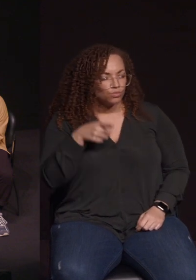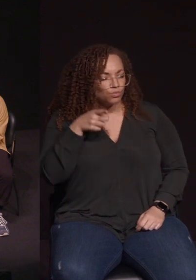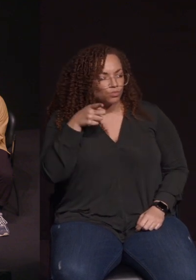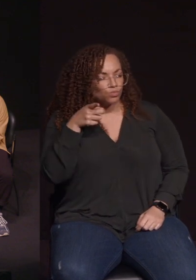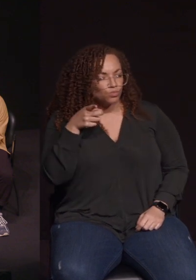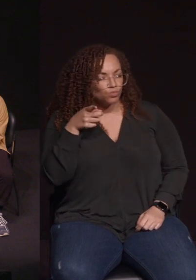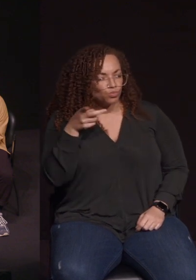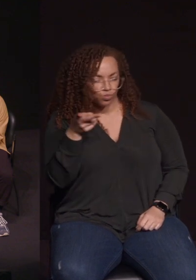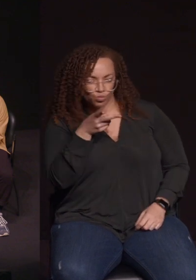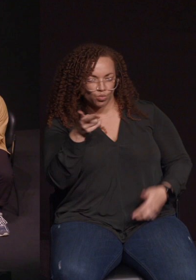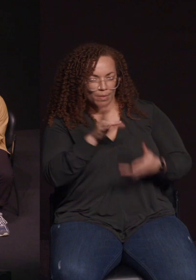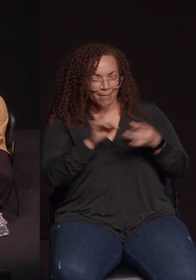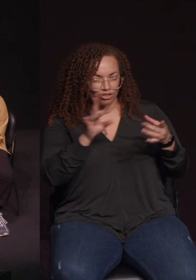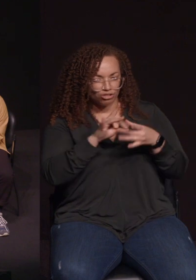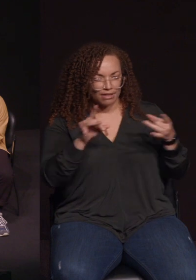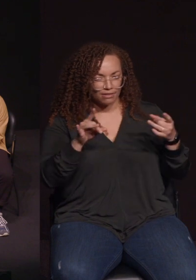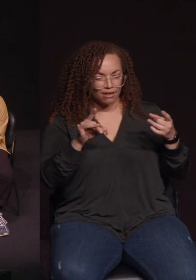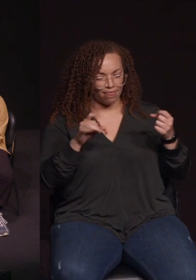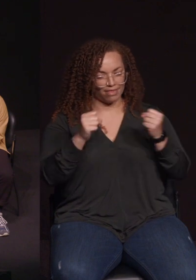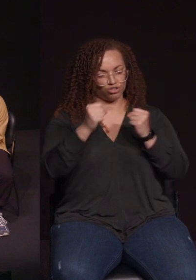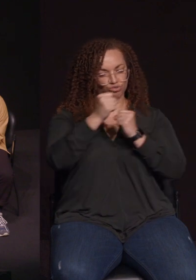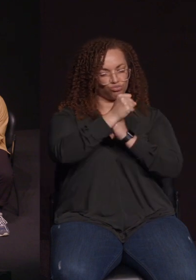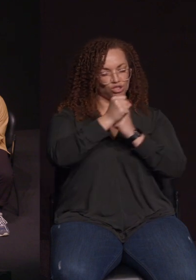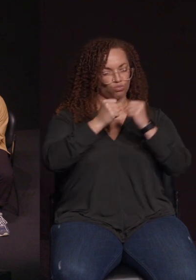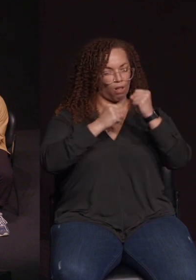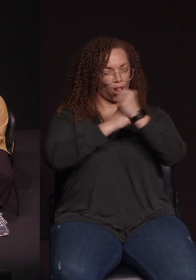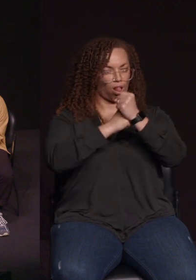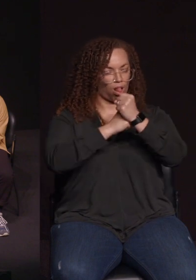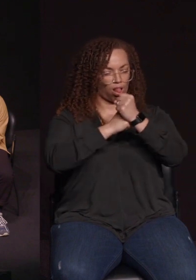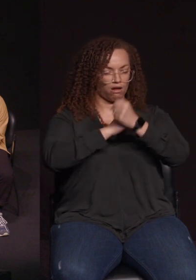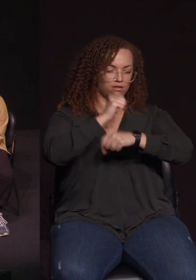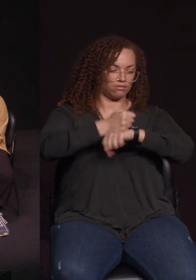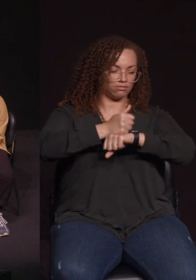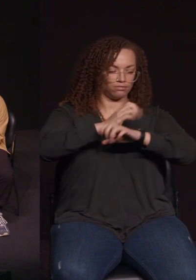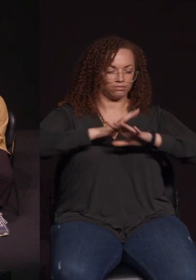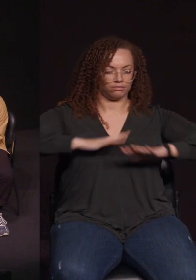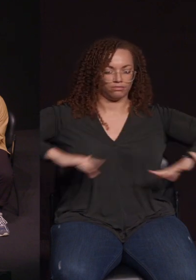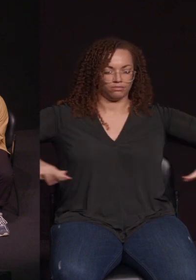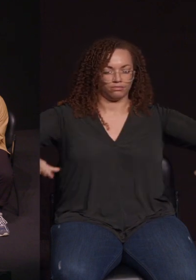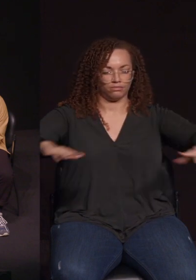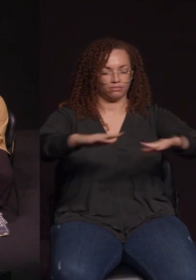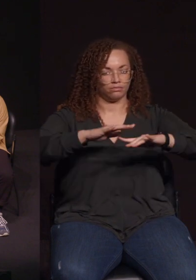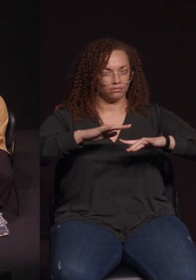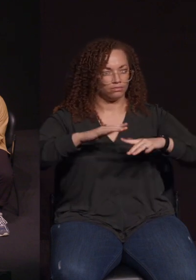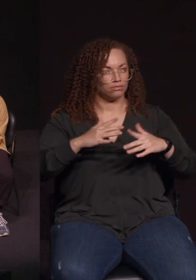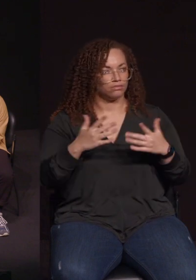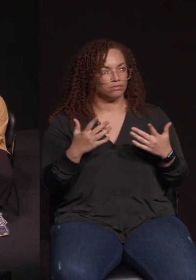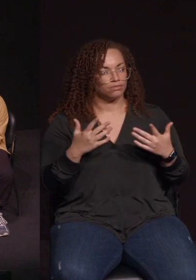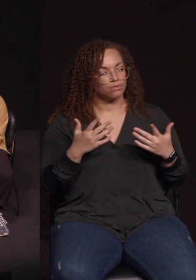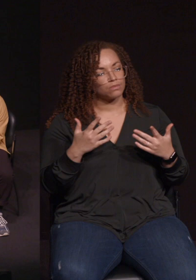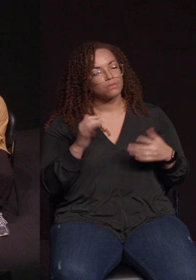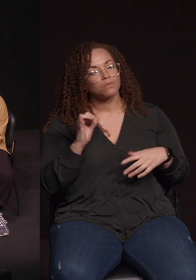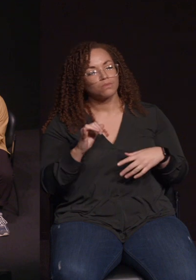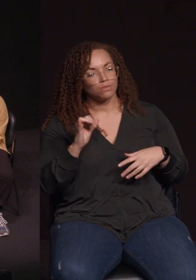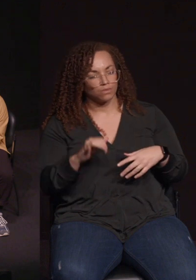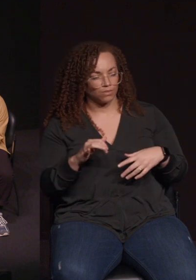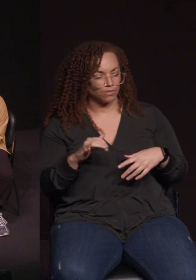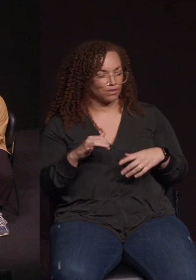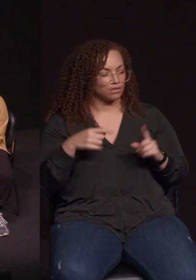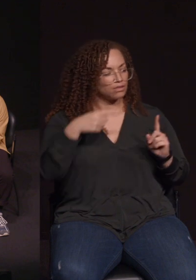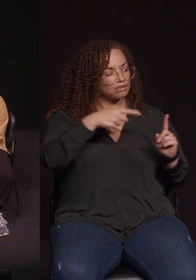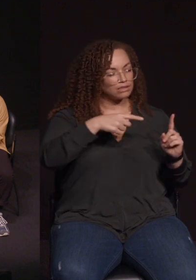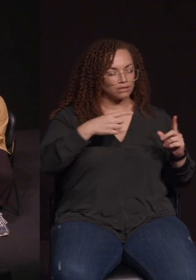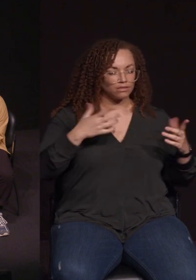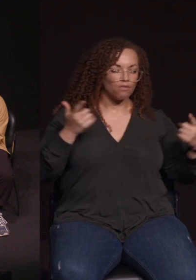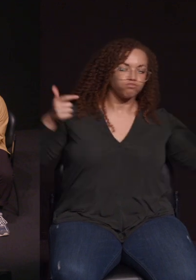the structural rumors around him, them trying to label him a certain way. You mentioned the term like his size, he's a giant, whatnot. And